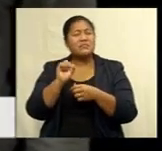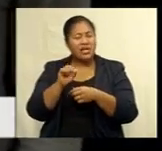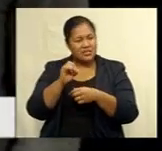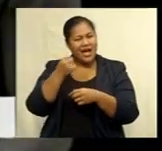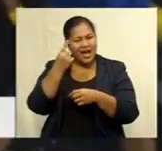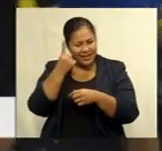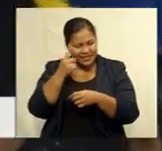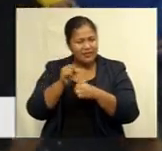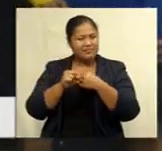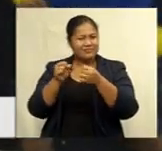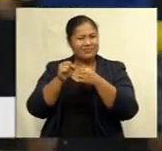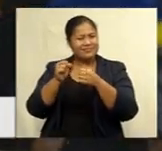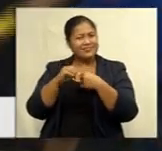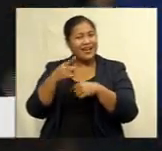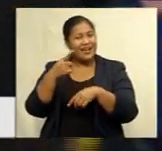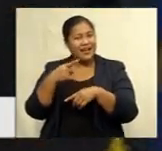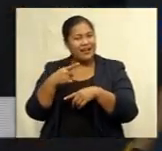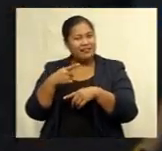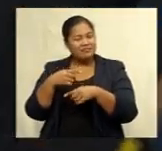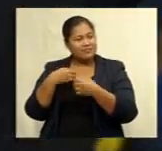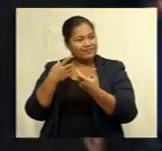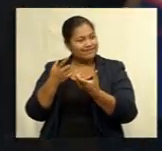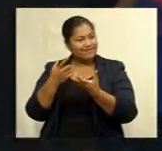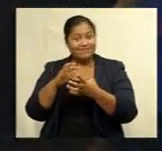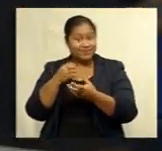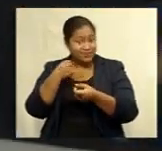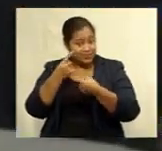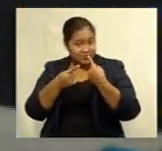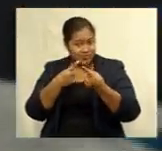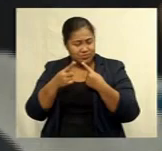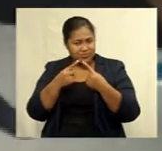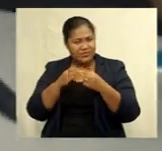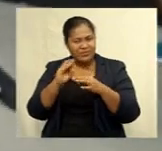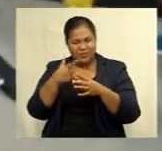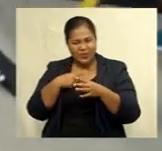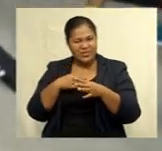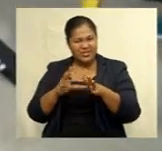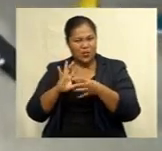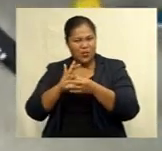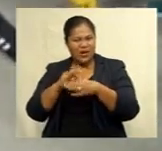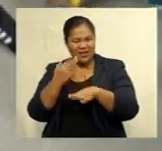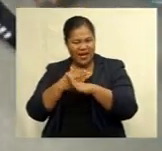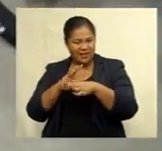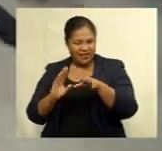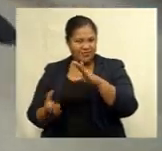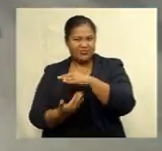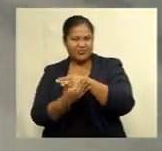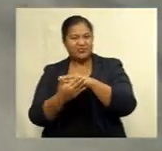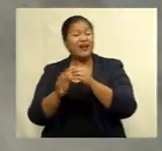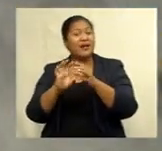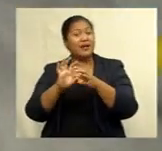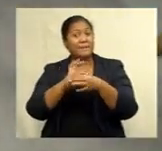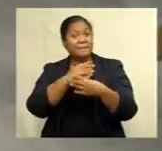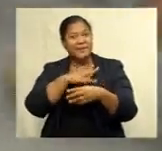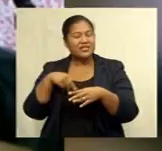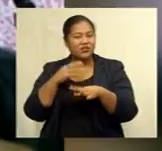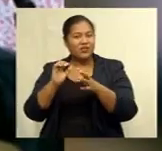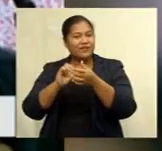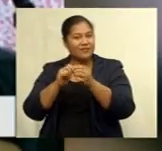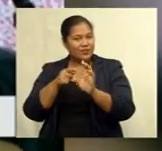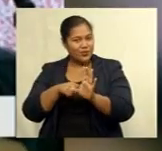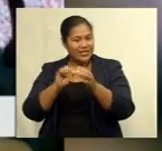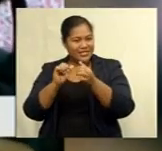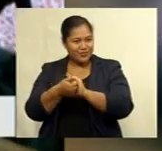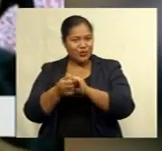boxers' concerns, they operate within the umbrella of the Ministry of Youth and Sports. We have discussed with the ministry officials